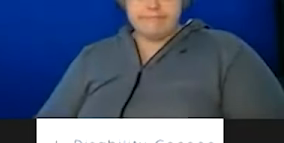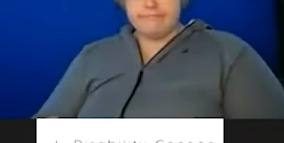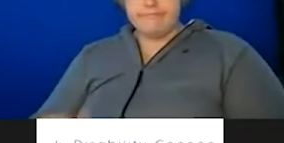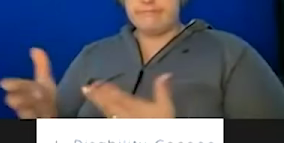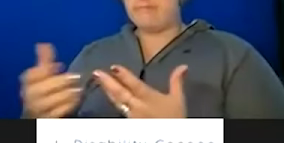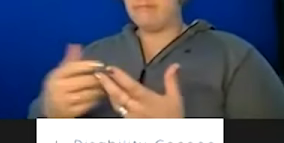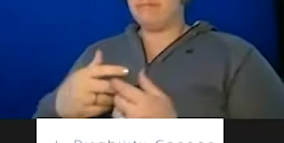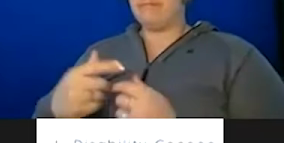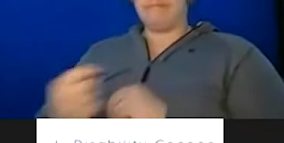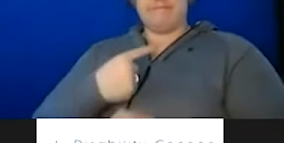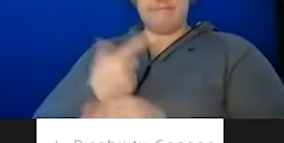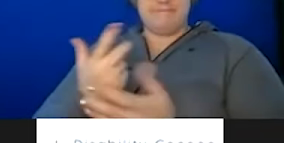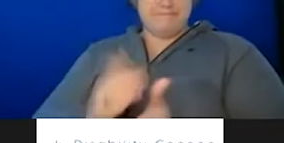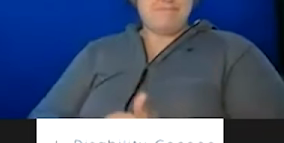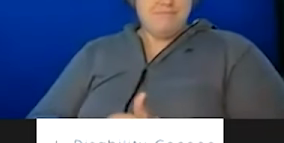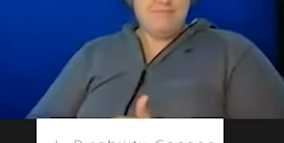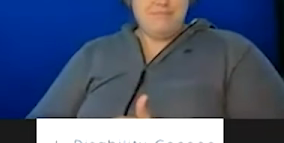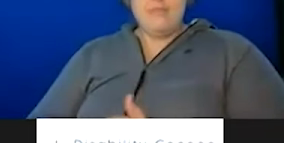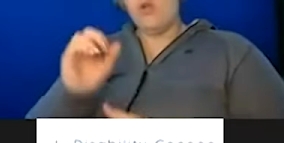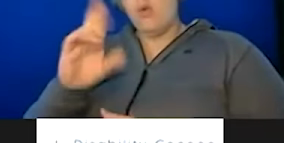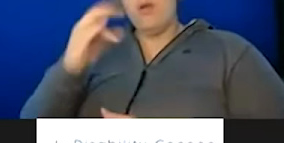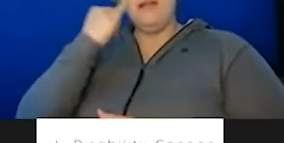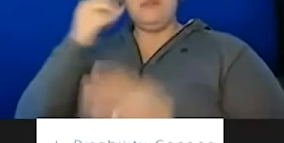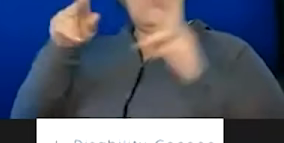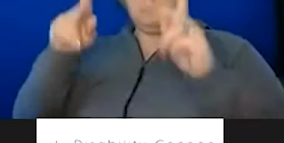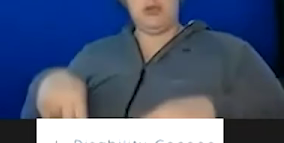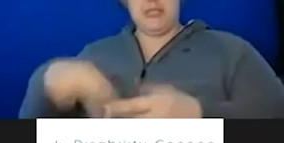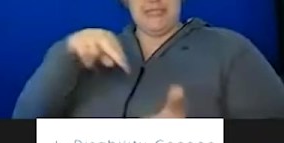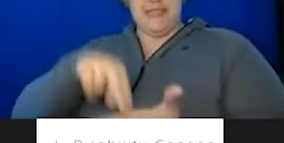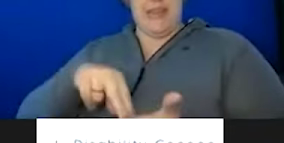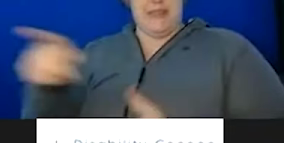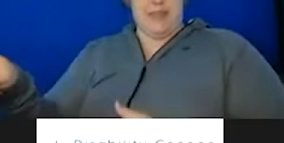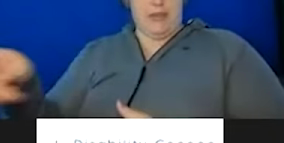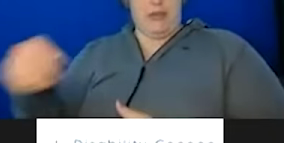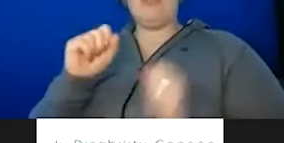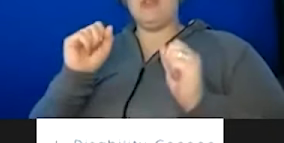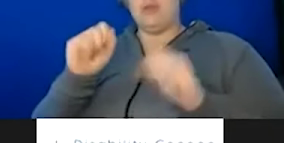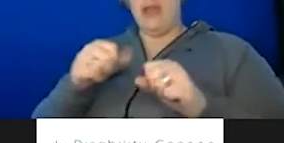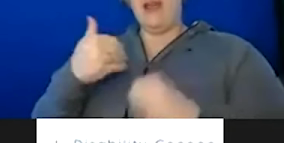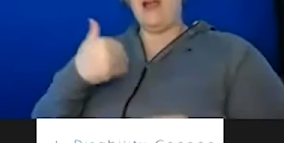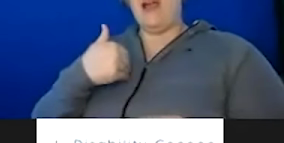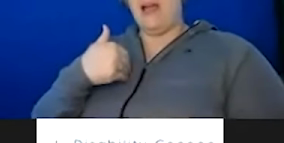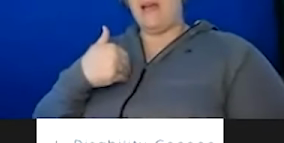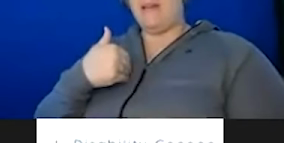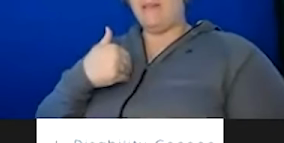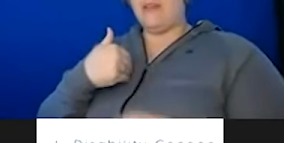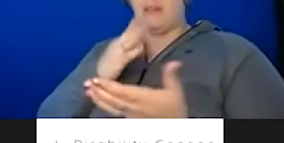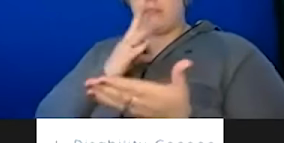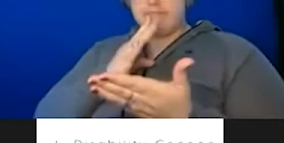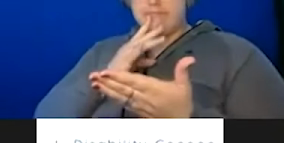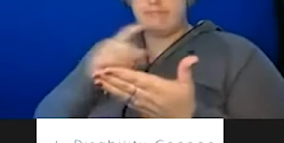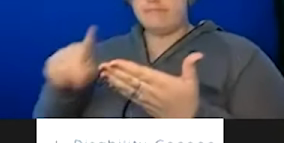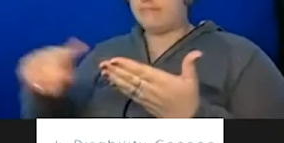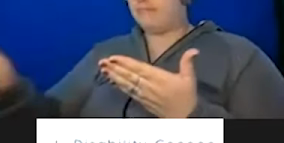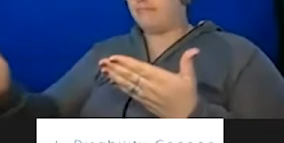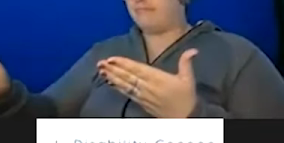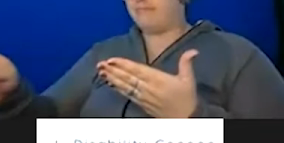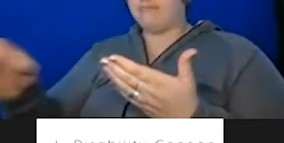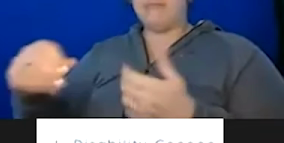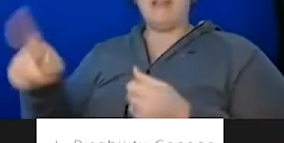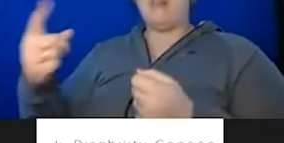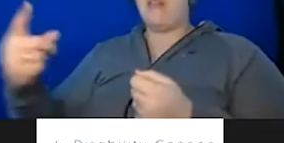And then, or if there is a person there, then that two-way audio feature allows you then to communicate with the person that is standing on your